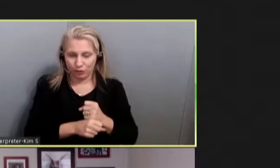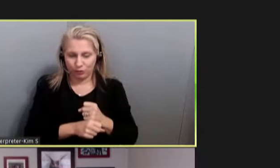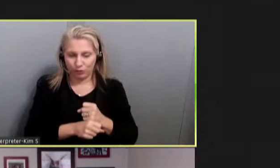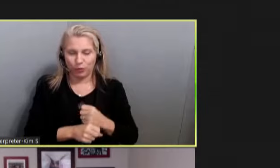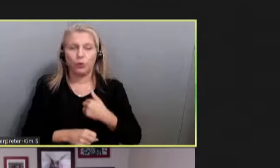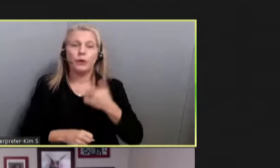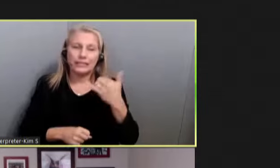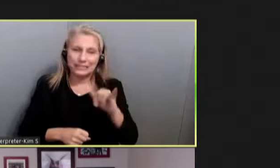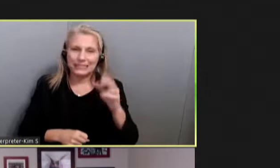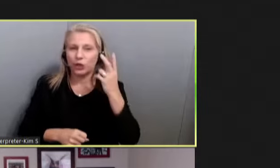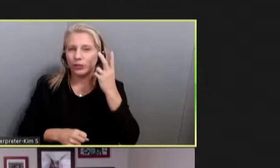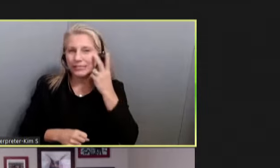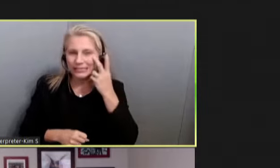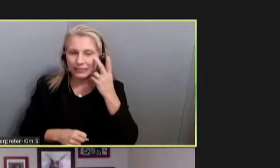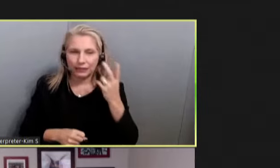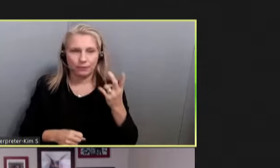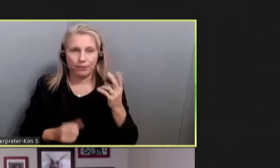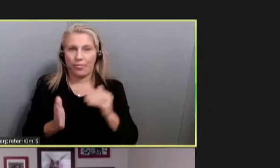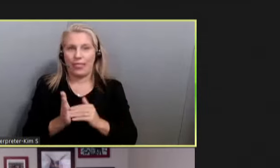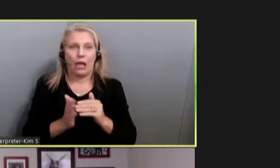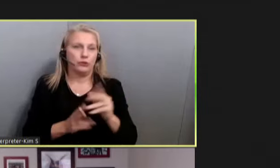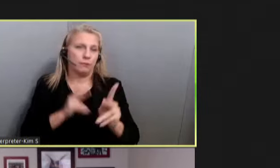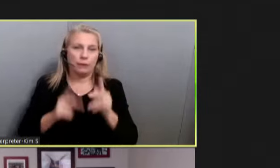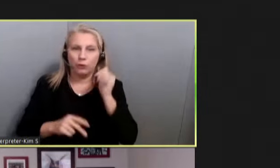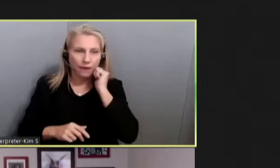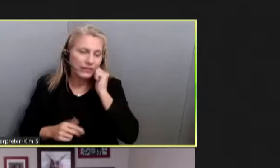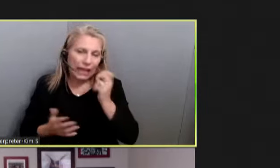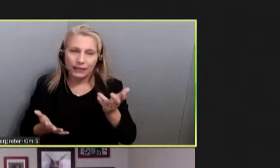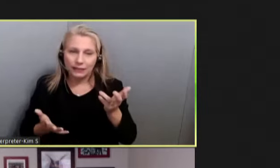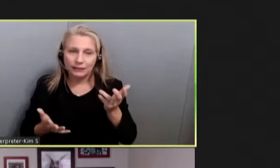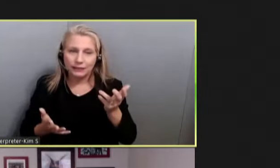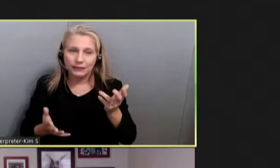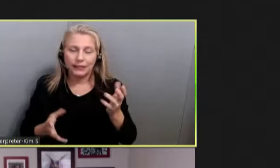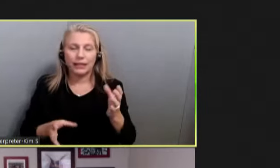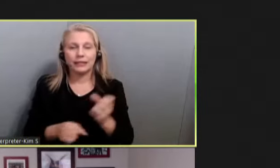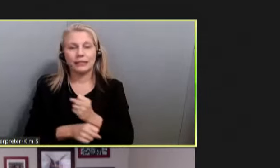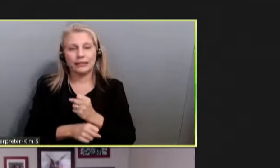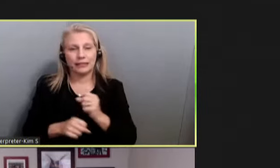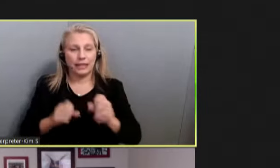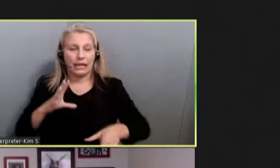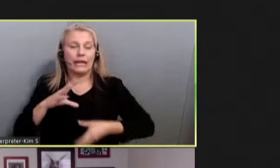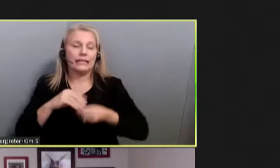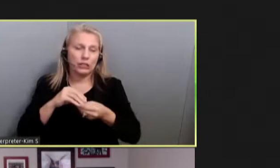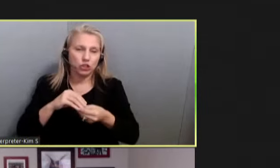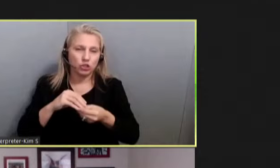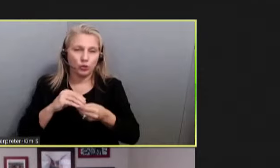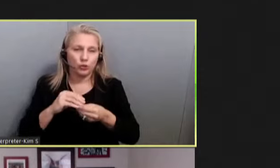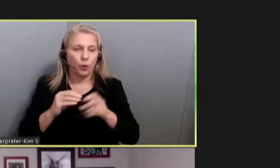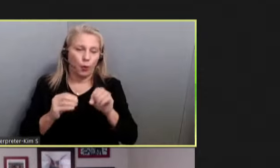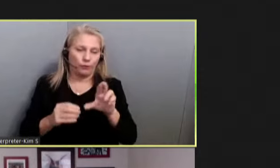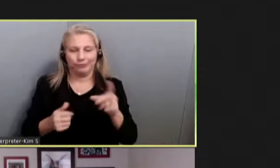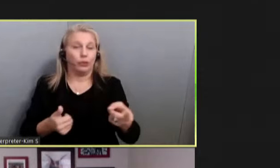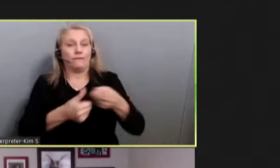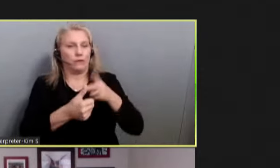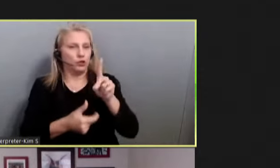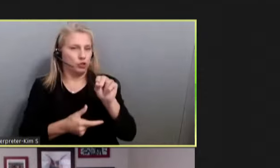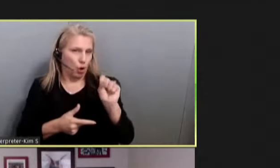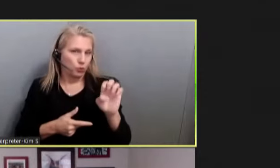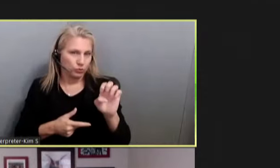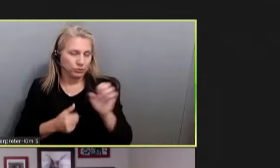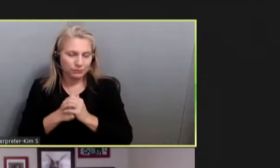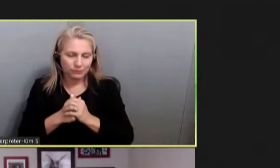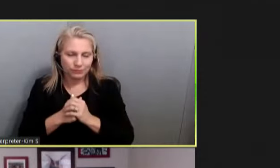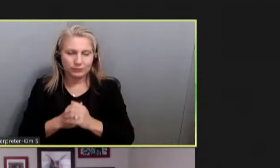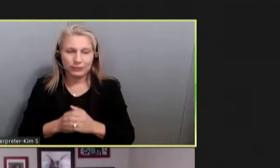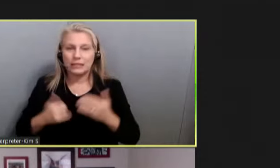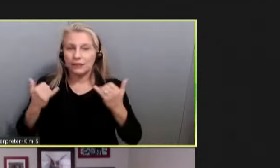do still see thousands of people each day getting an additional, or getting their first dose. And as